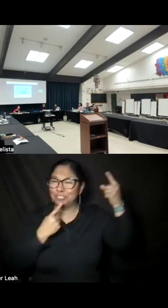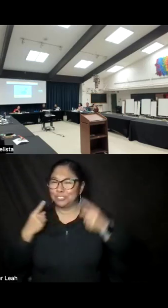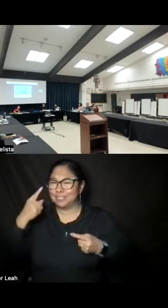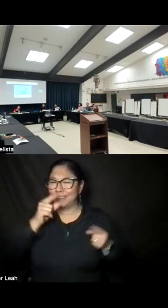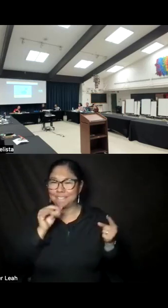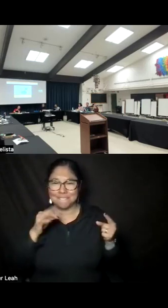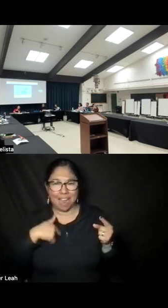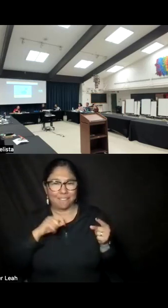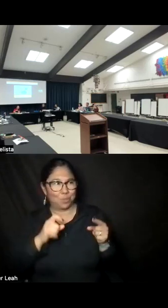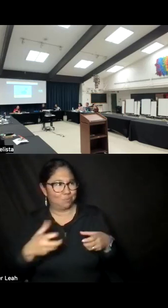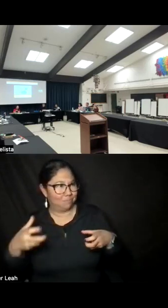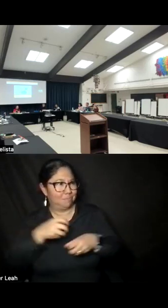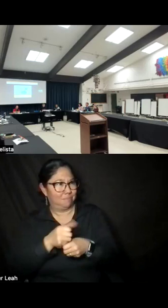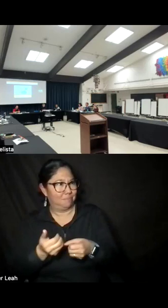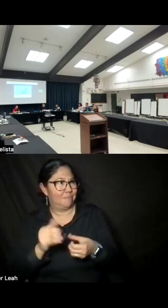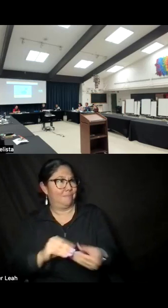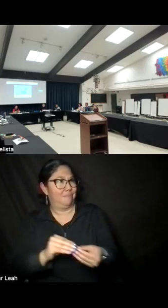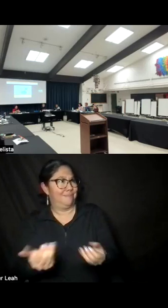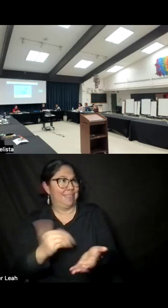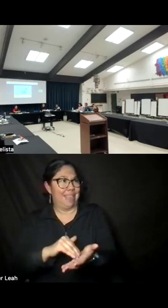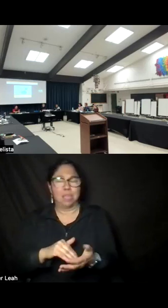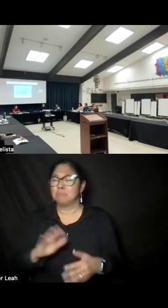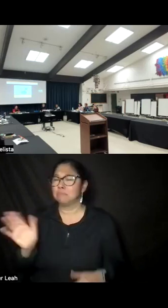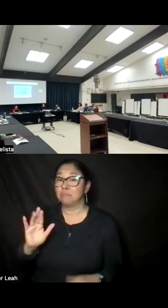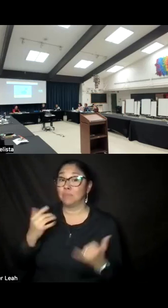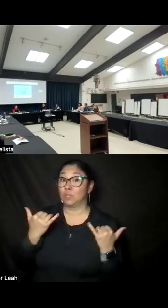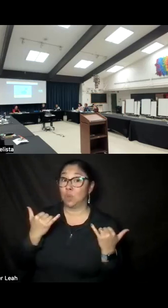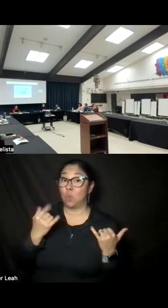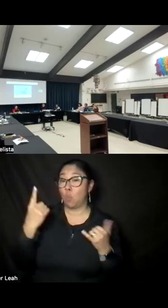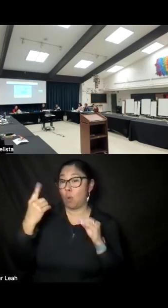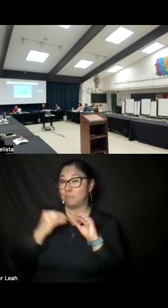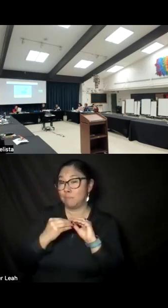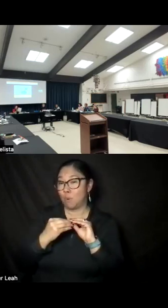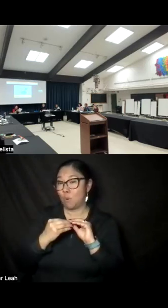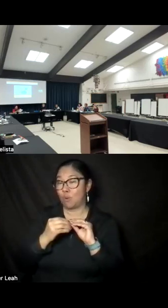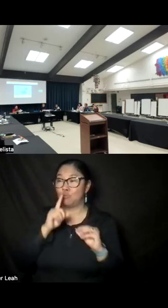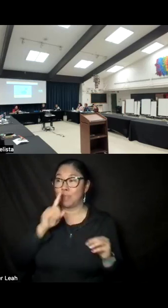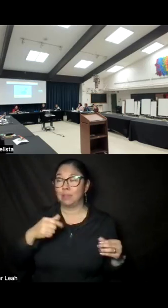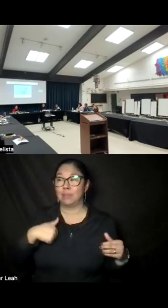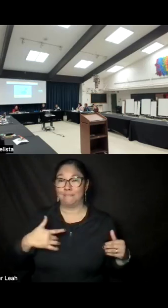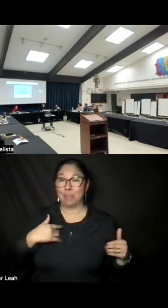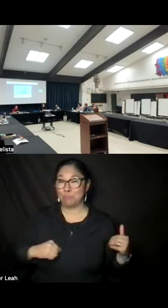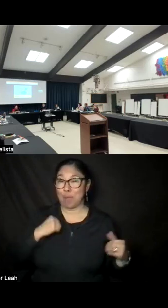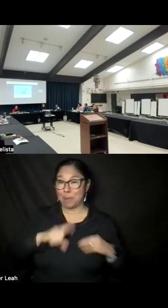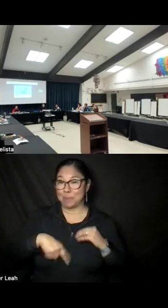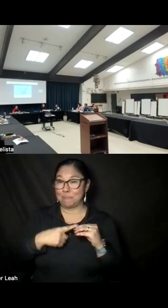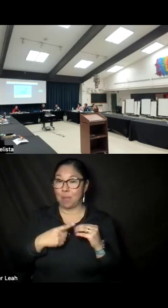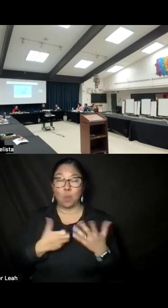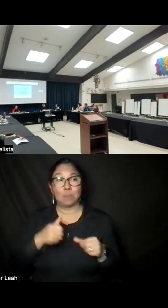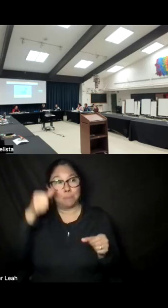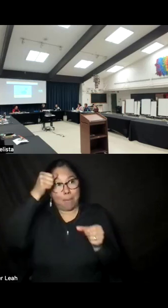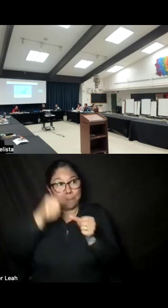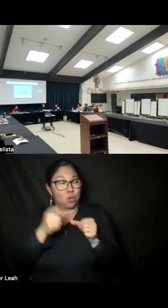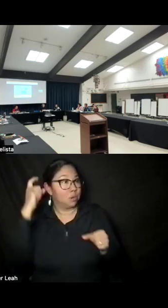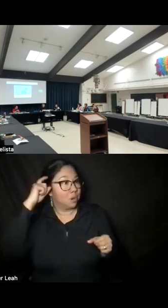going to have to do that again. So just, one thing as a real source of pride is just trying to be mindful of our